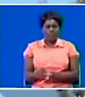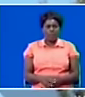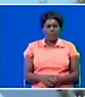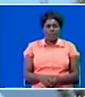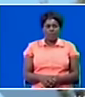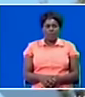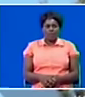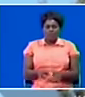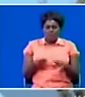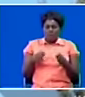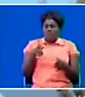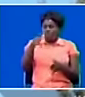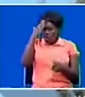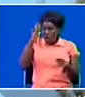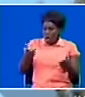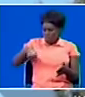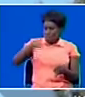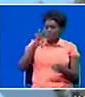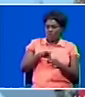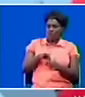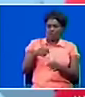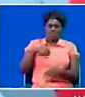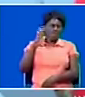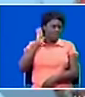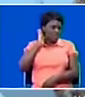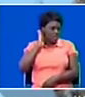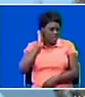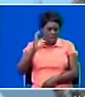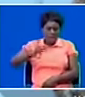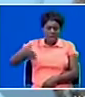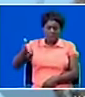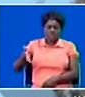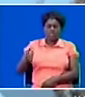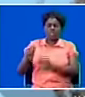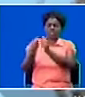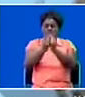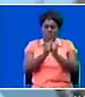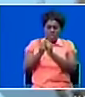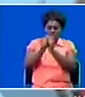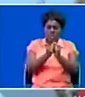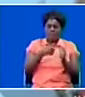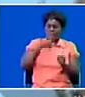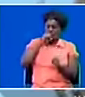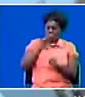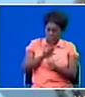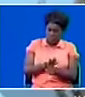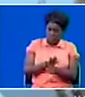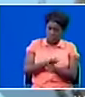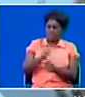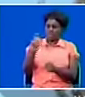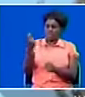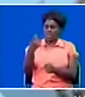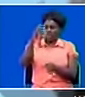I'm going to be my village and attack with a cura. Then I began in Marina will. Count it to go by water. Now we're not Kishan in the Kama Taifa like Kenya,